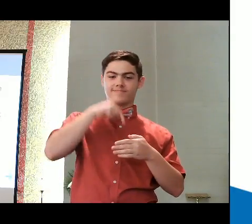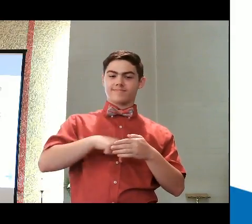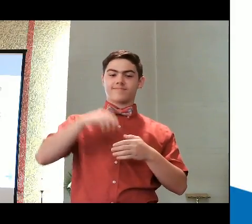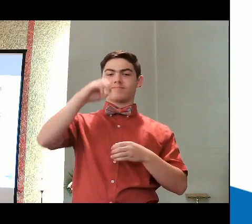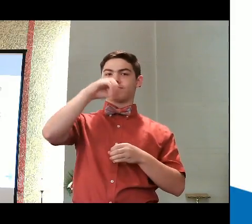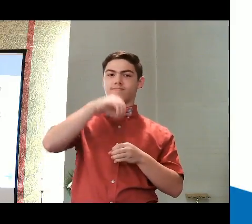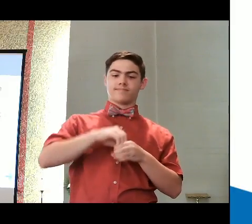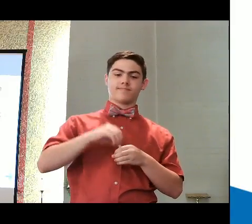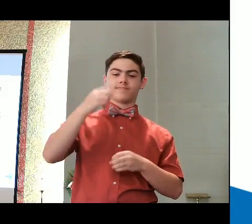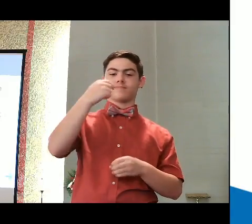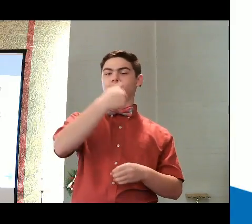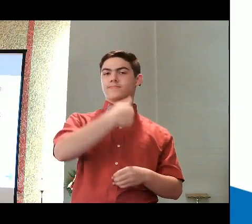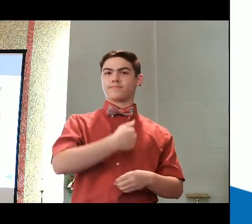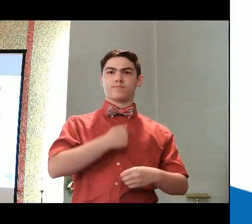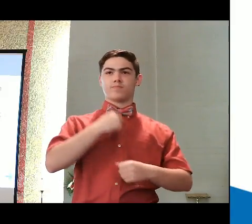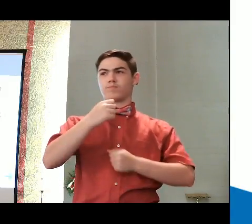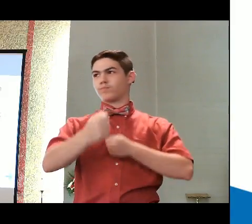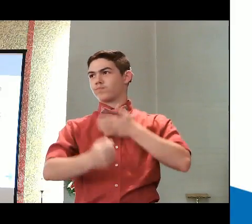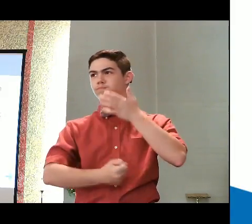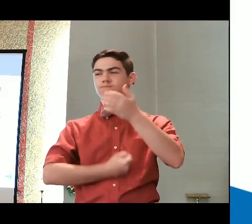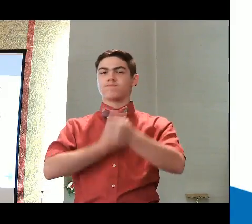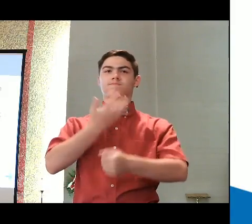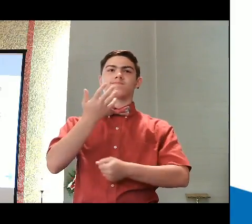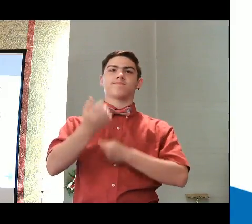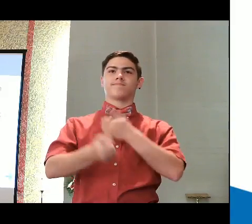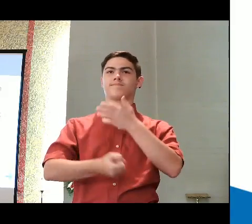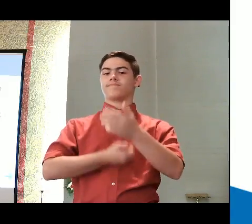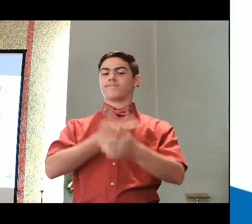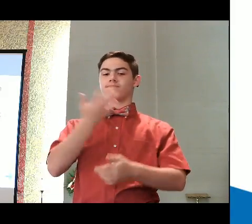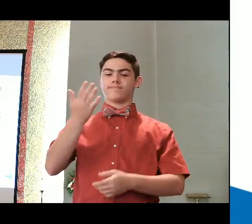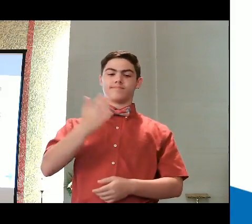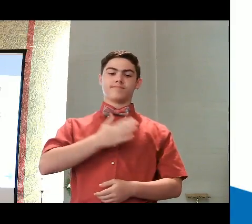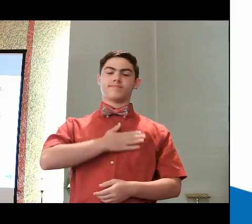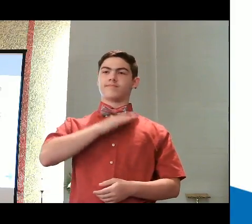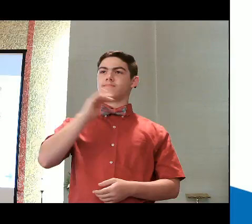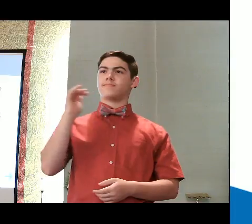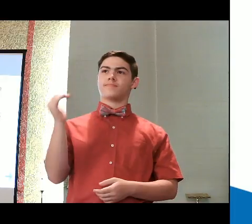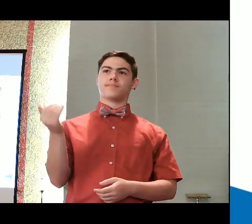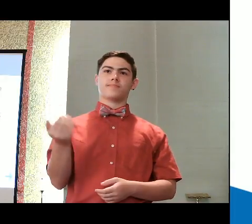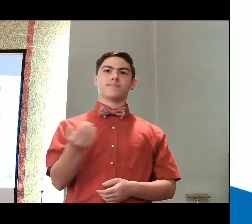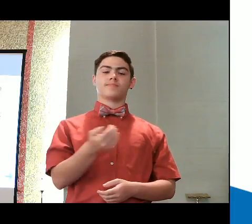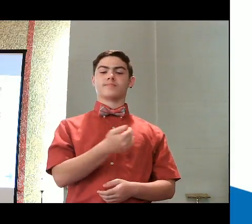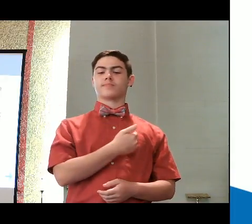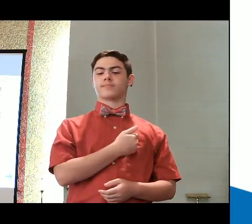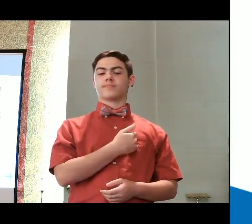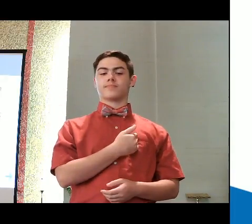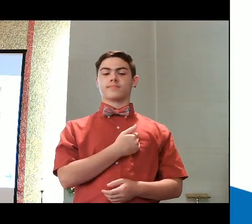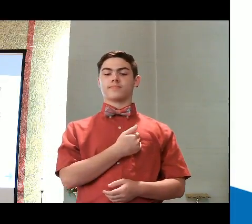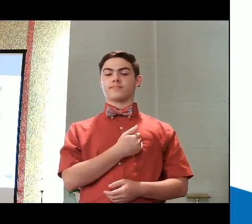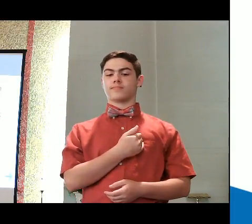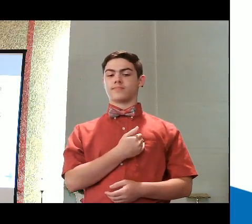deep within me. I pour out my